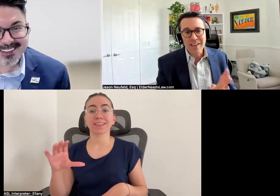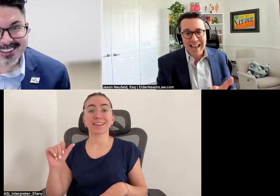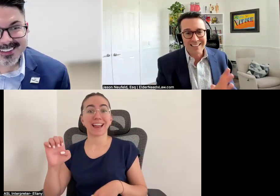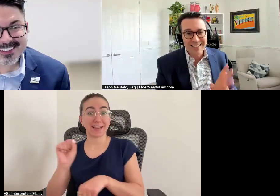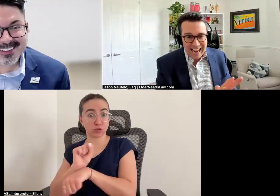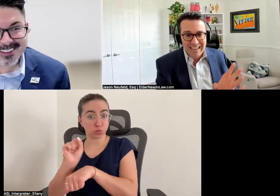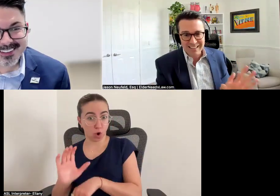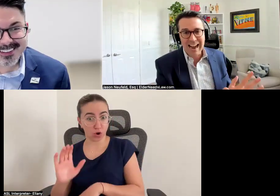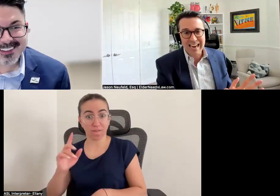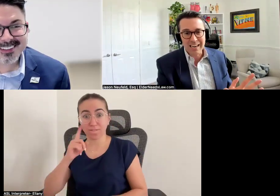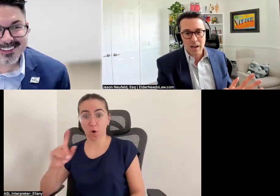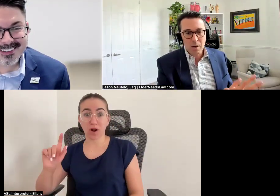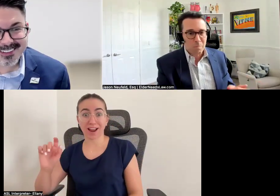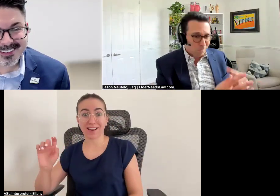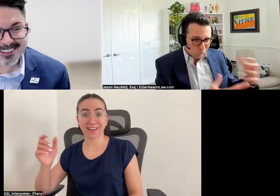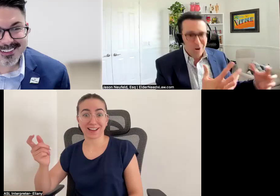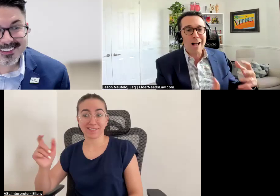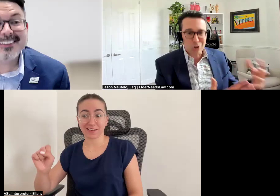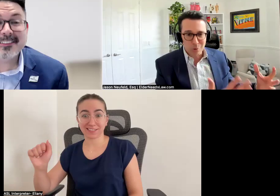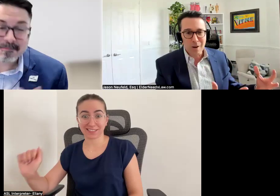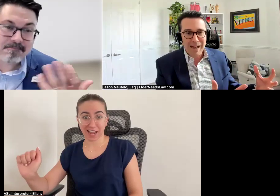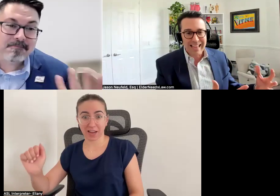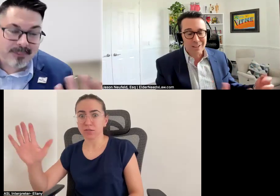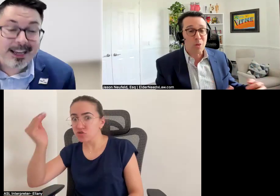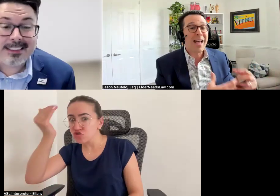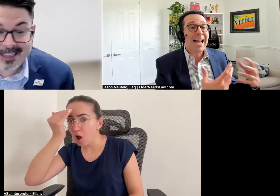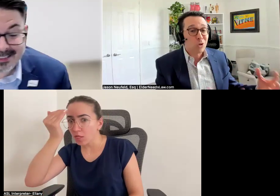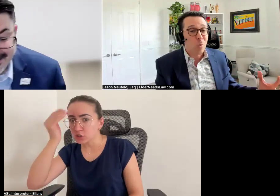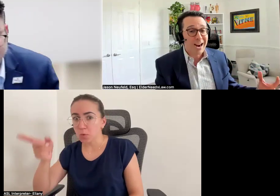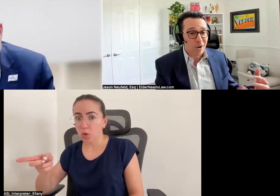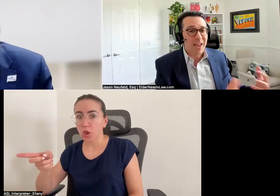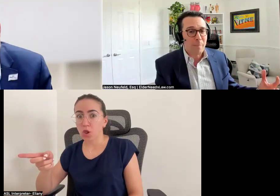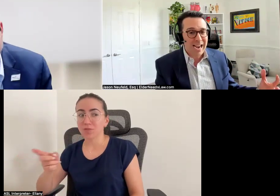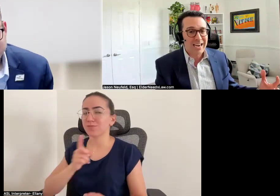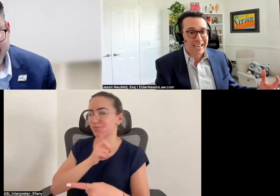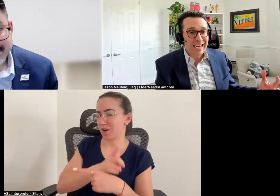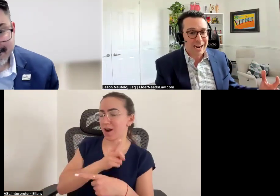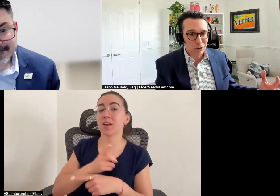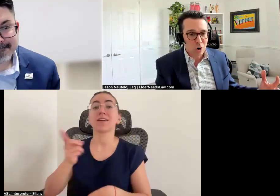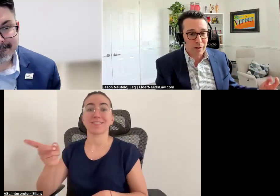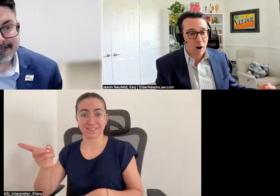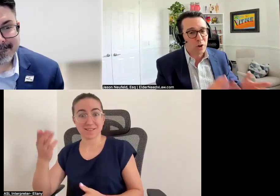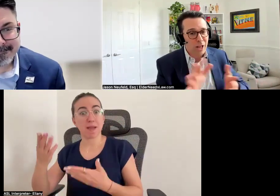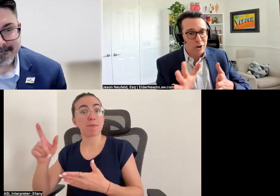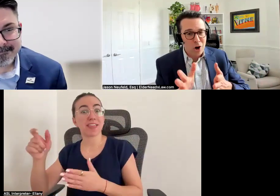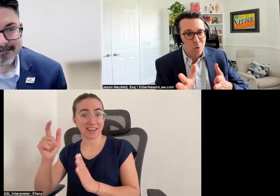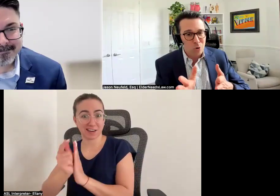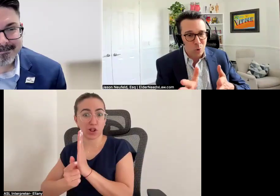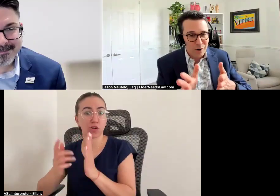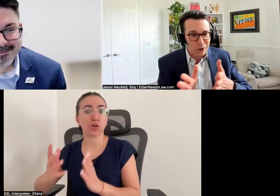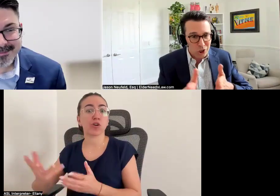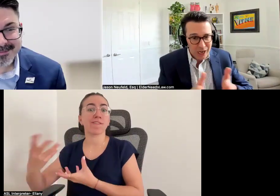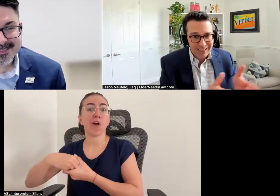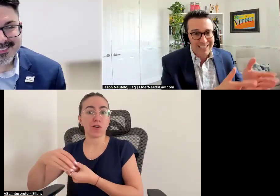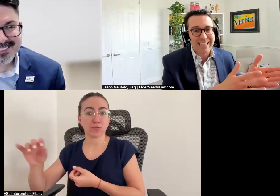caseworker on the SSA side knowledgeable about that. So that's Exactly. where they might need an attorney involved to, like,